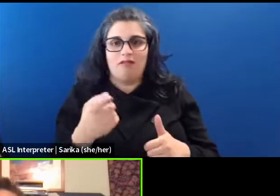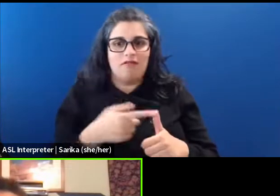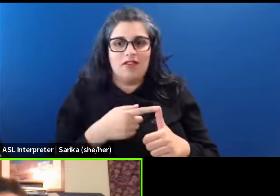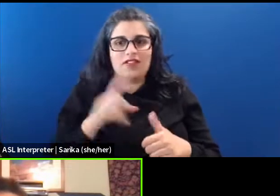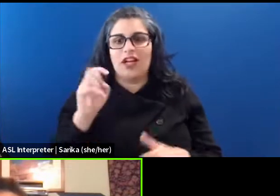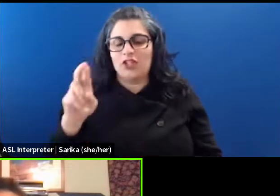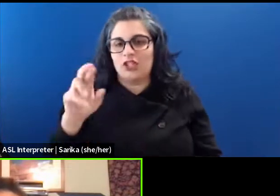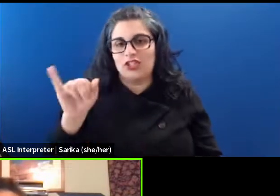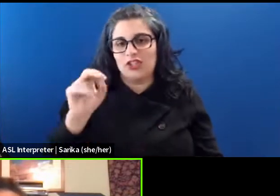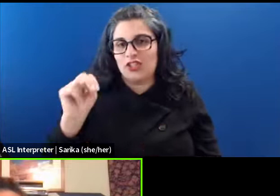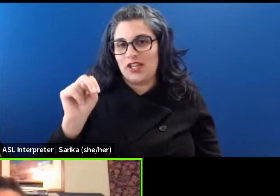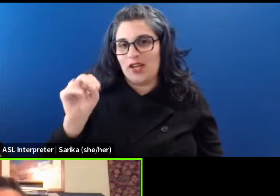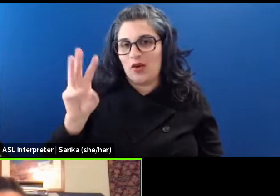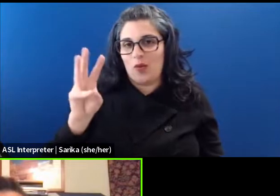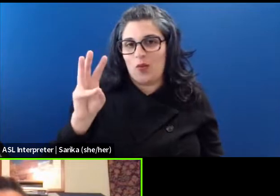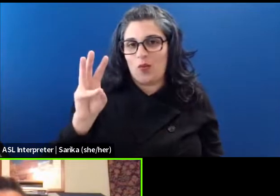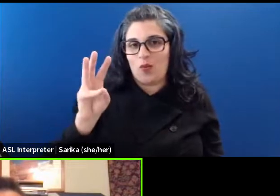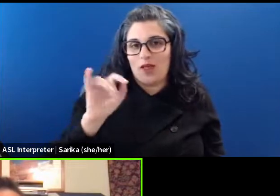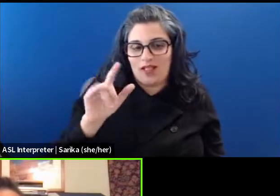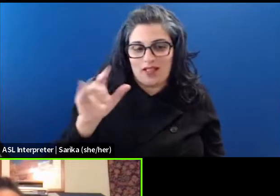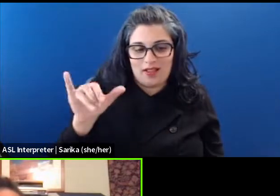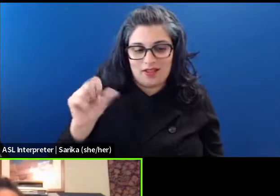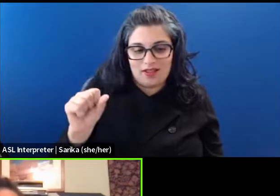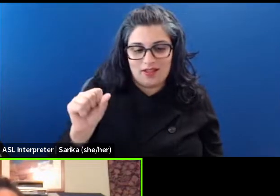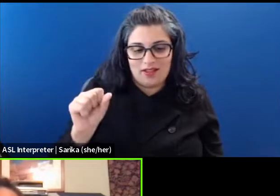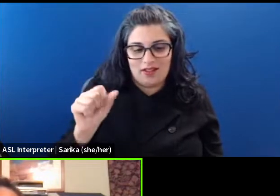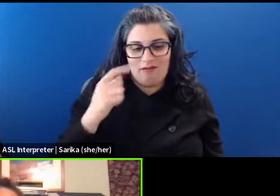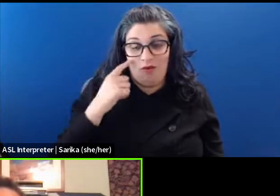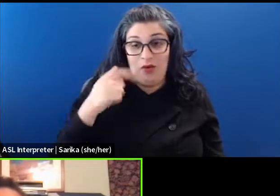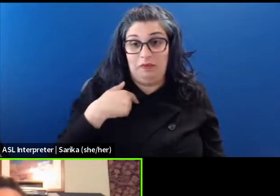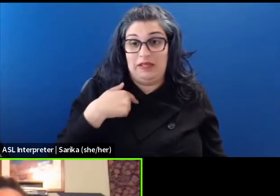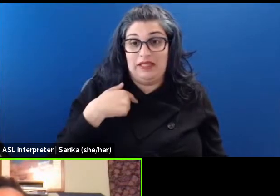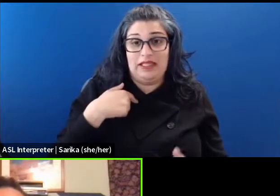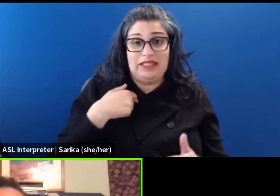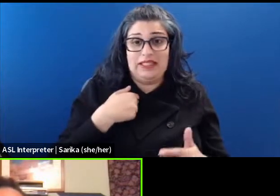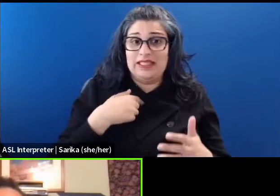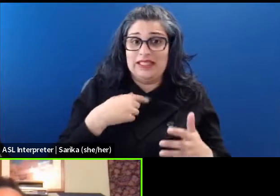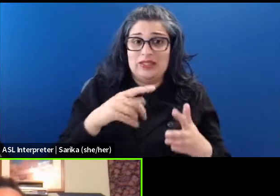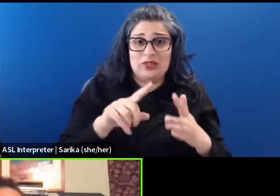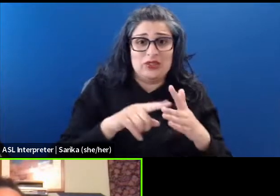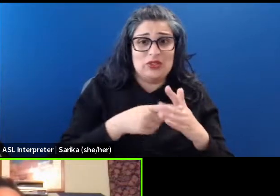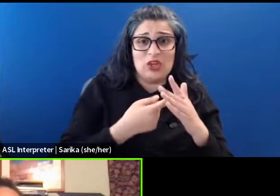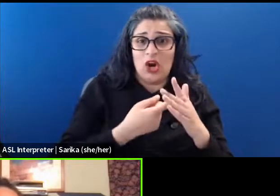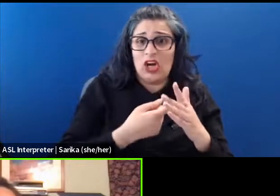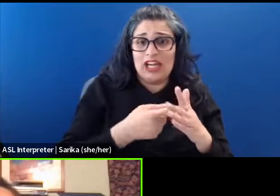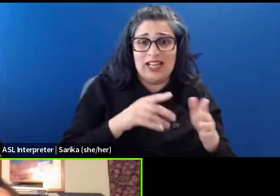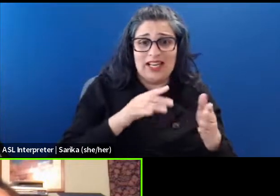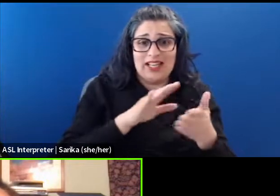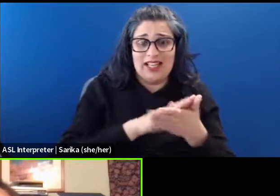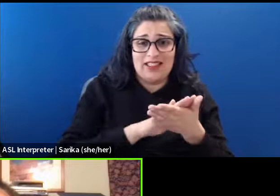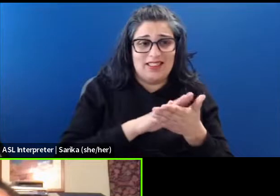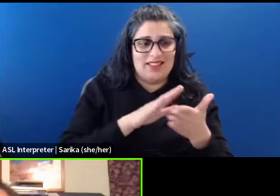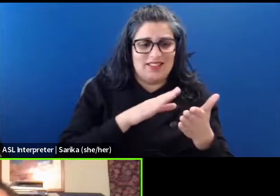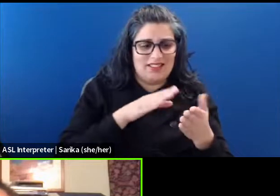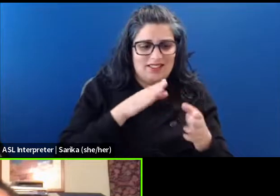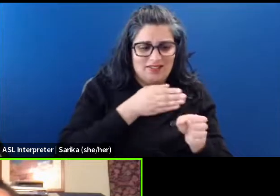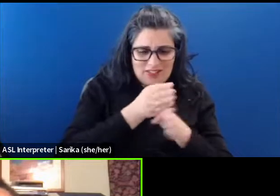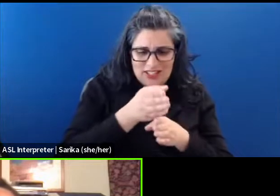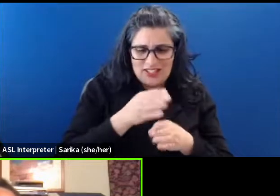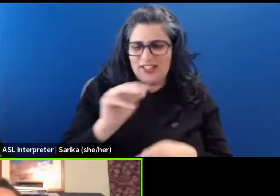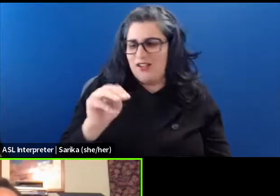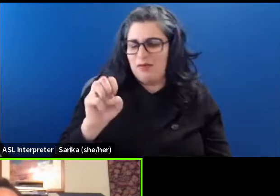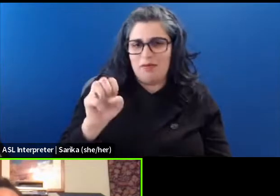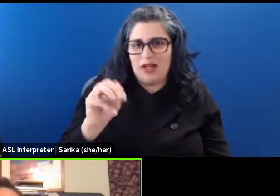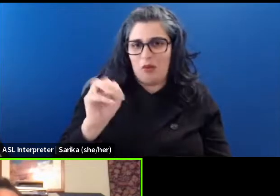Willis, for me, is a pioneer in the memoir field of writing about her